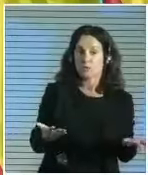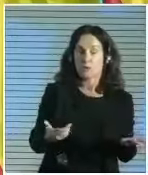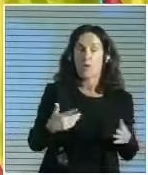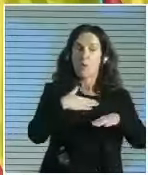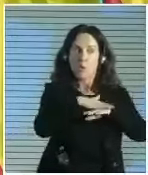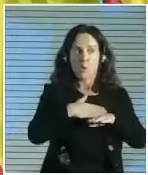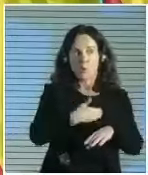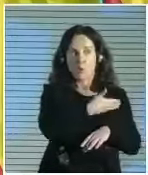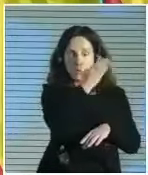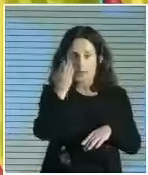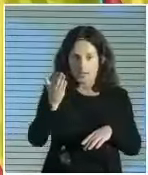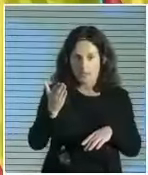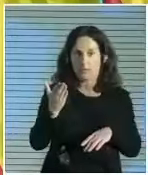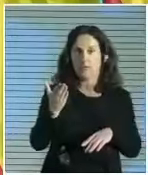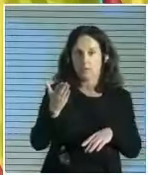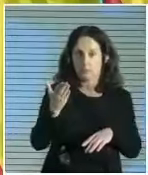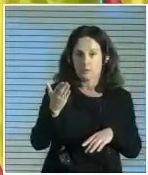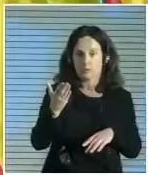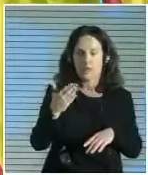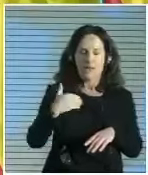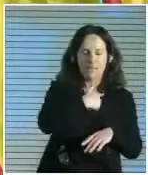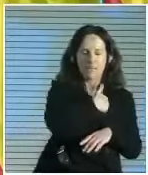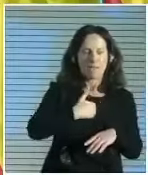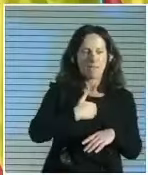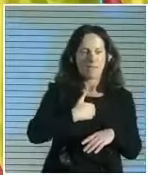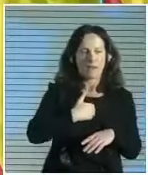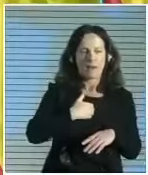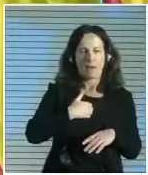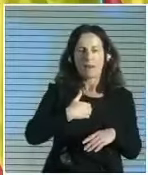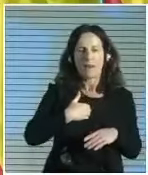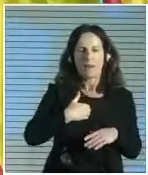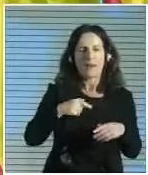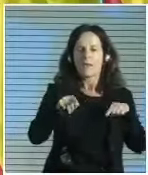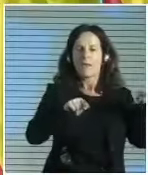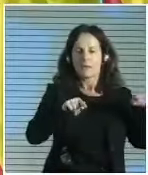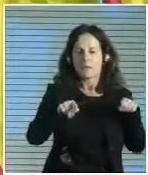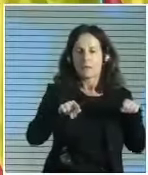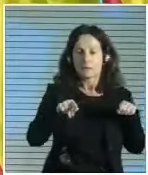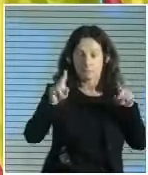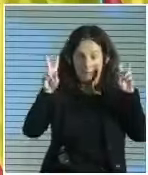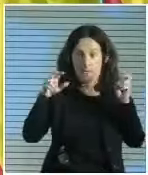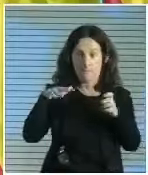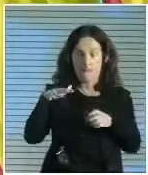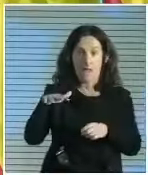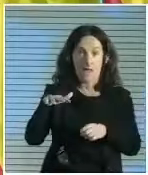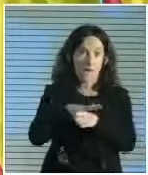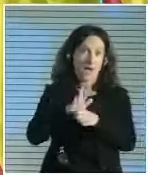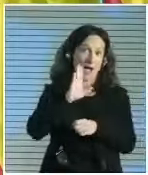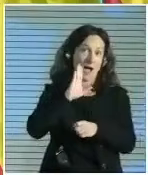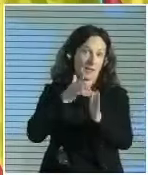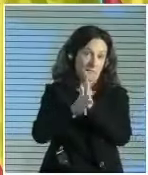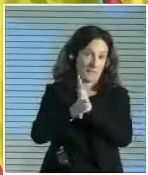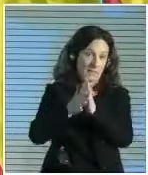these areas: climate, plastics, food waste, circularity, or even